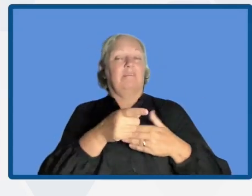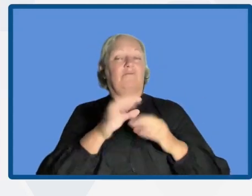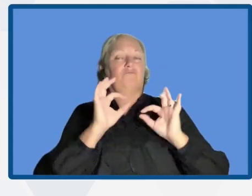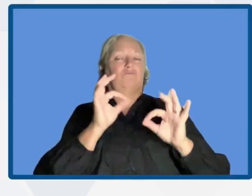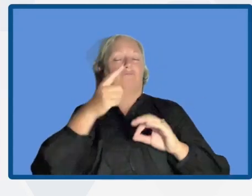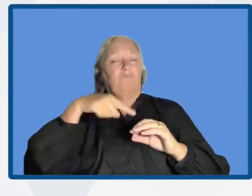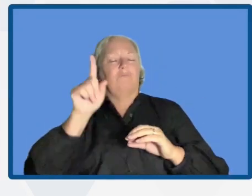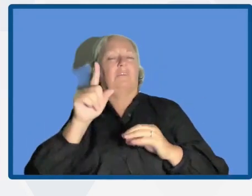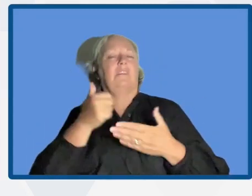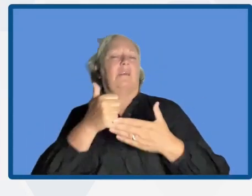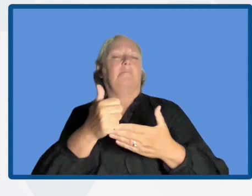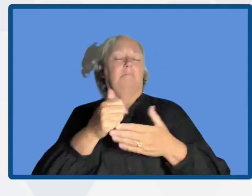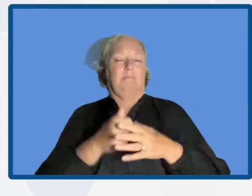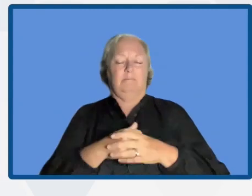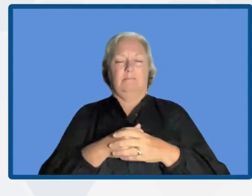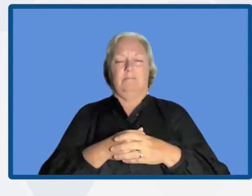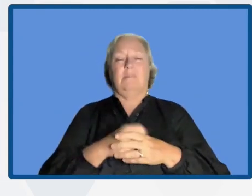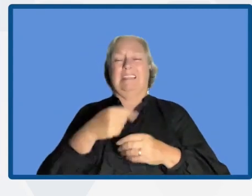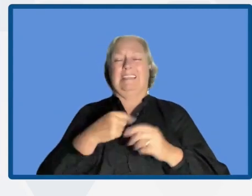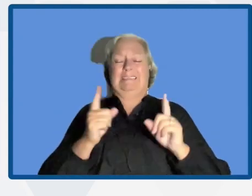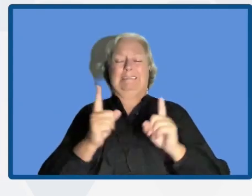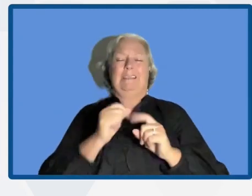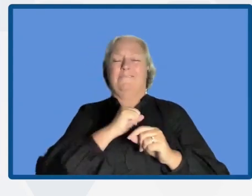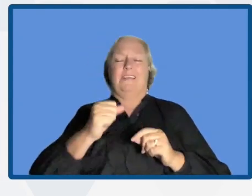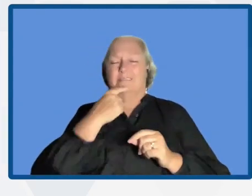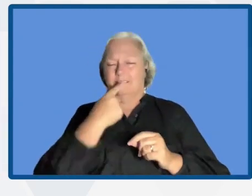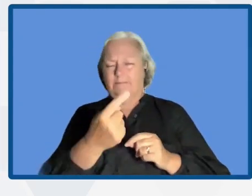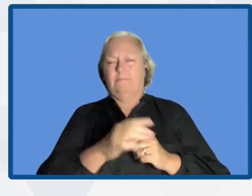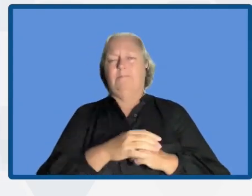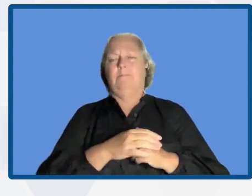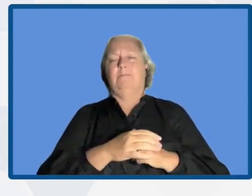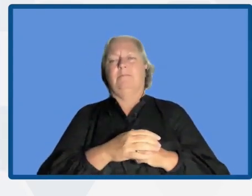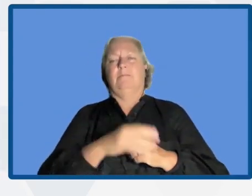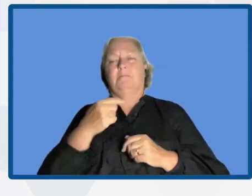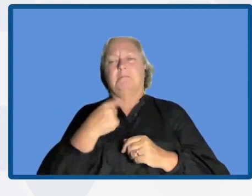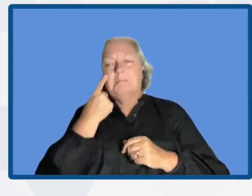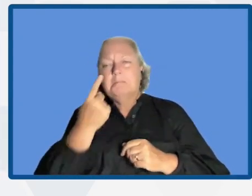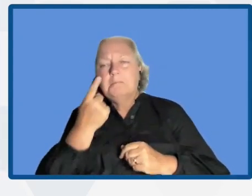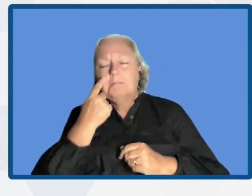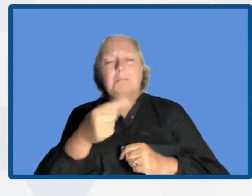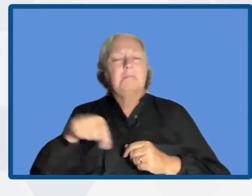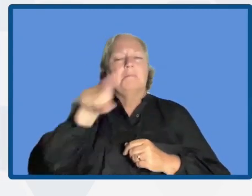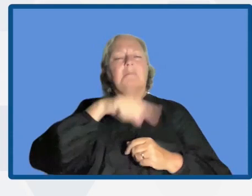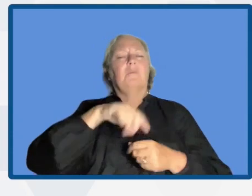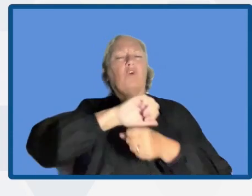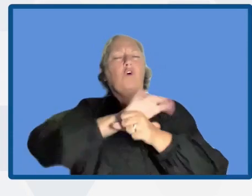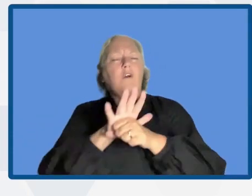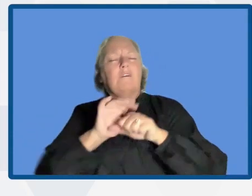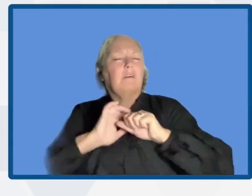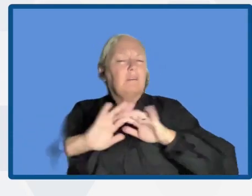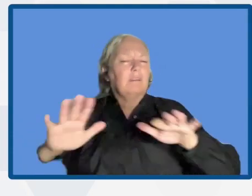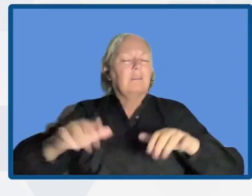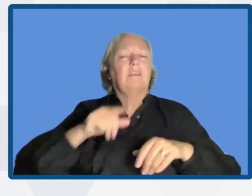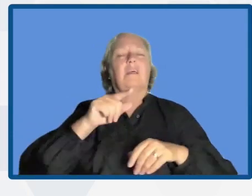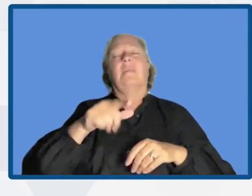30 seconds. Very, very, very quickly, one of the things that we have seen throughout the pandemic, water, electricity,